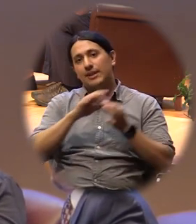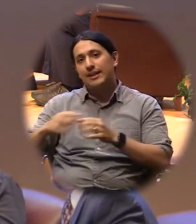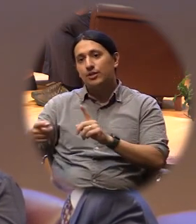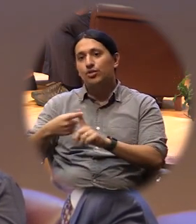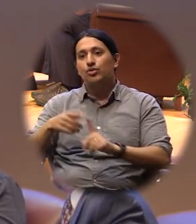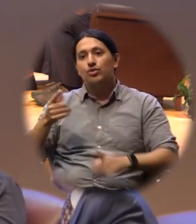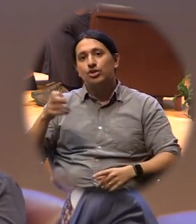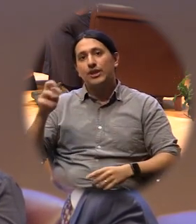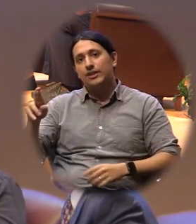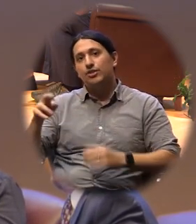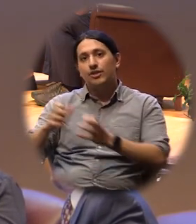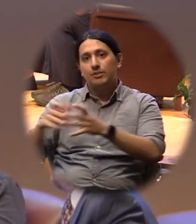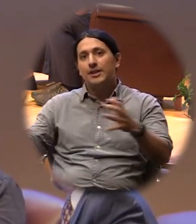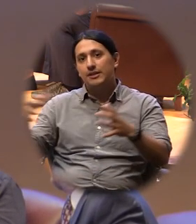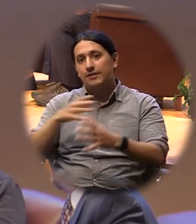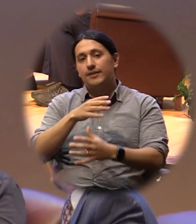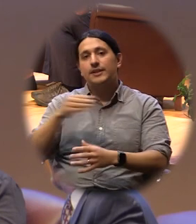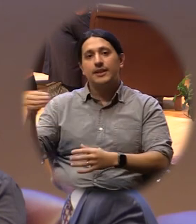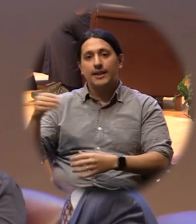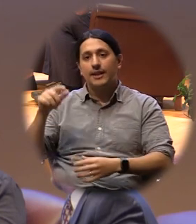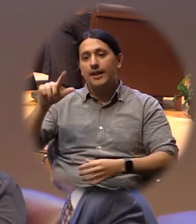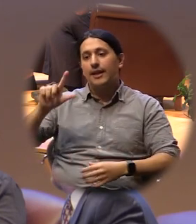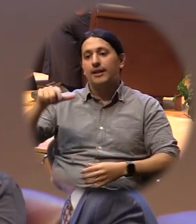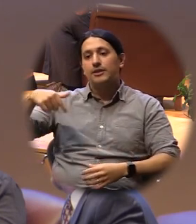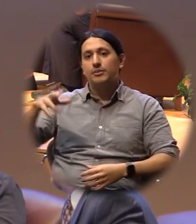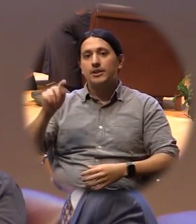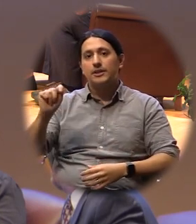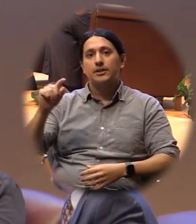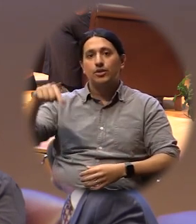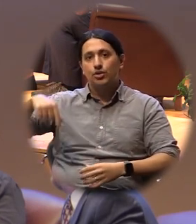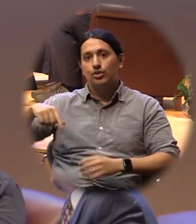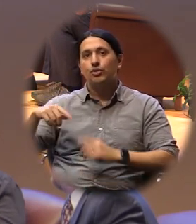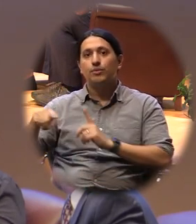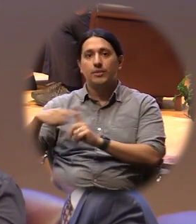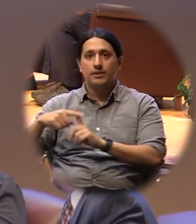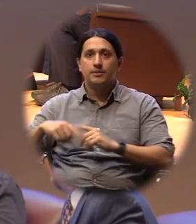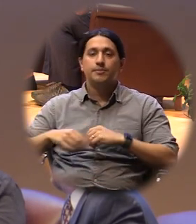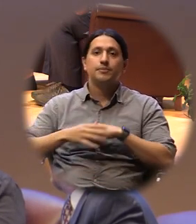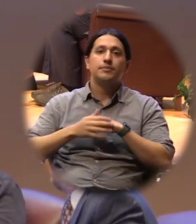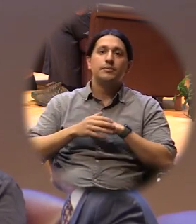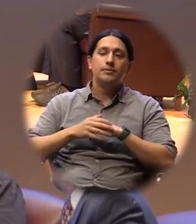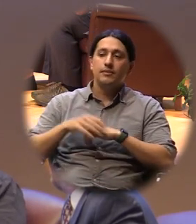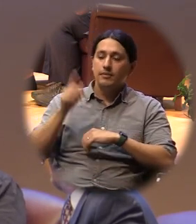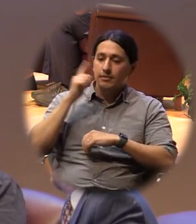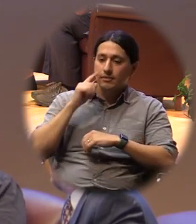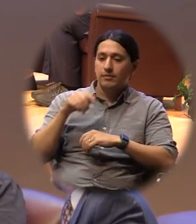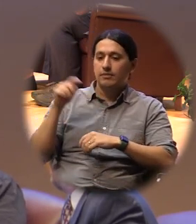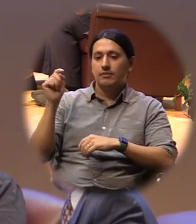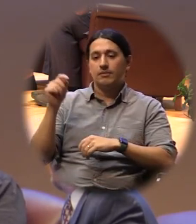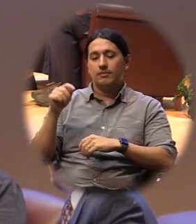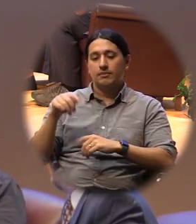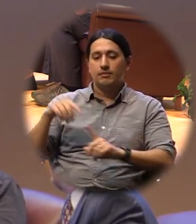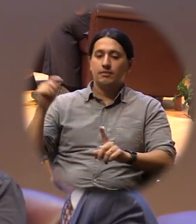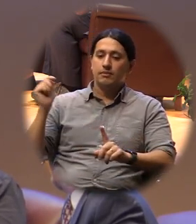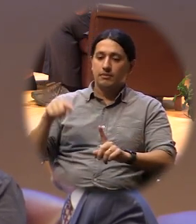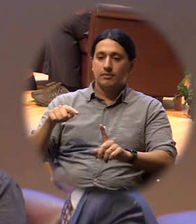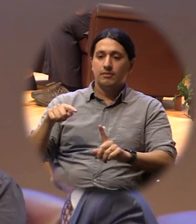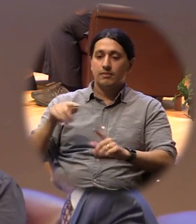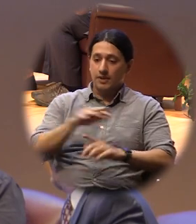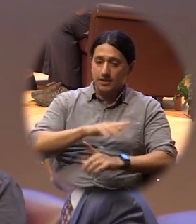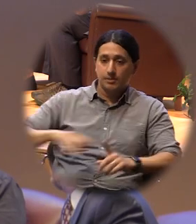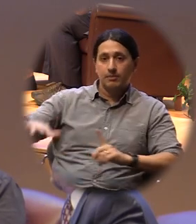I think so much around what creates space that feels affirming and validating is about